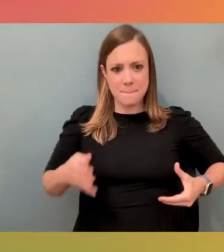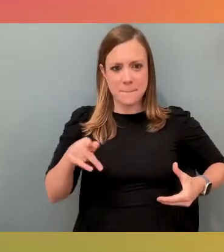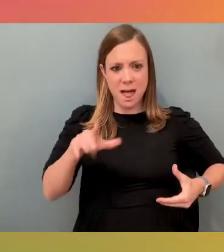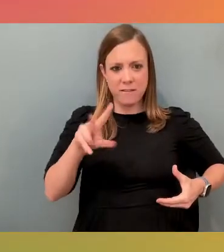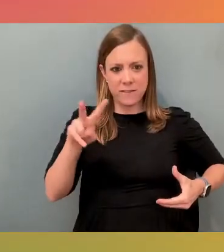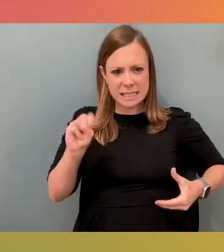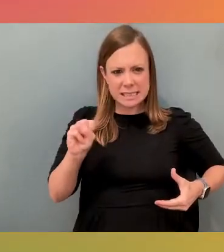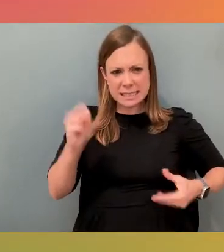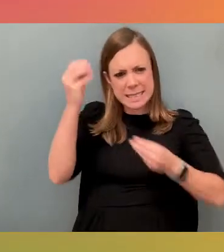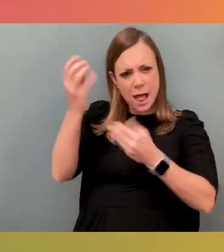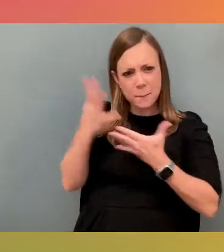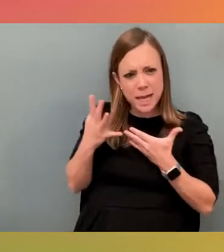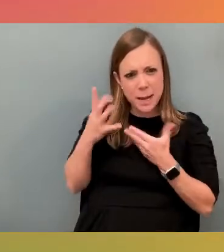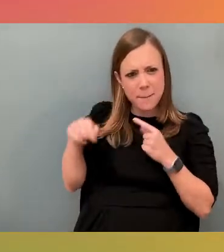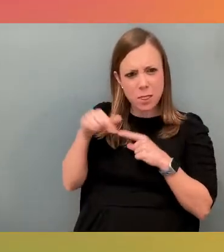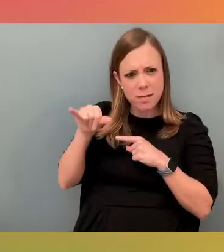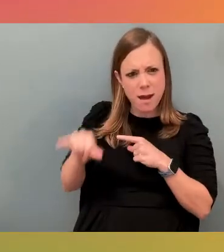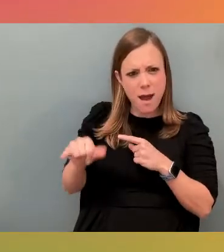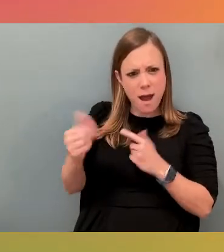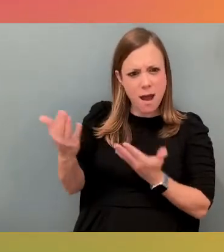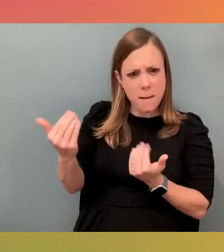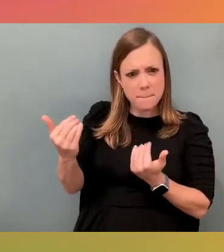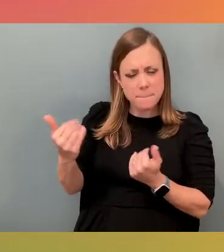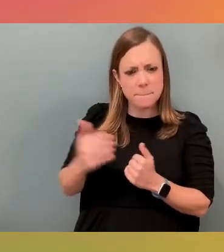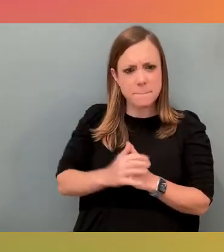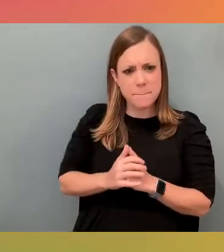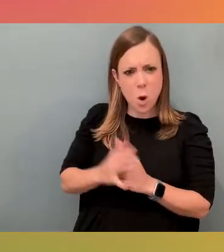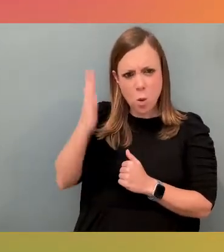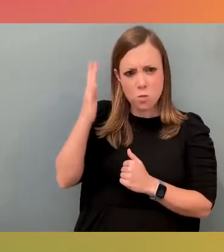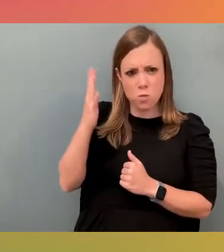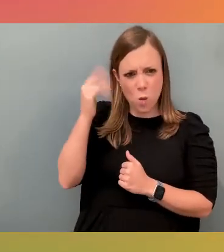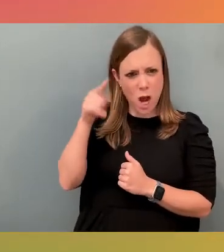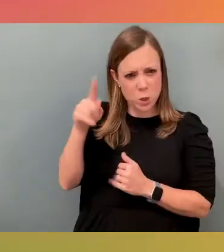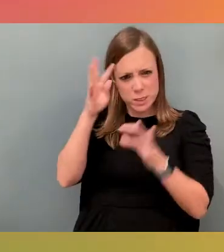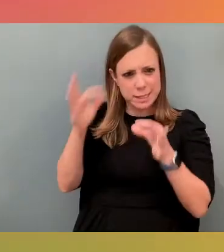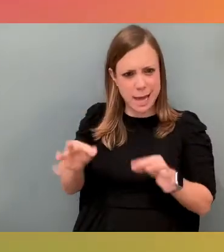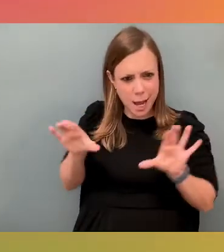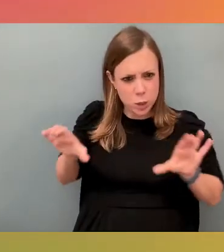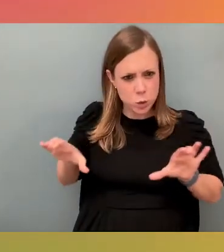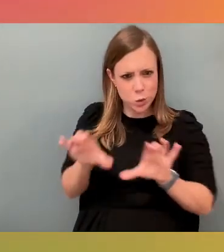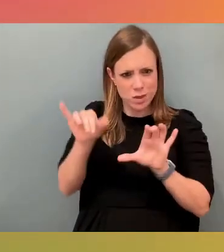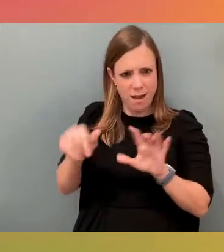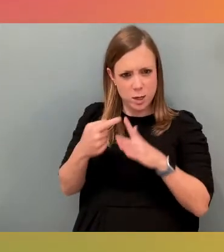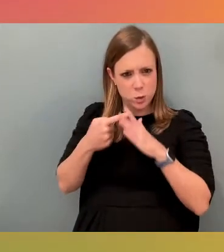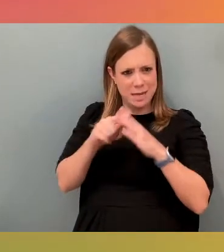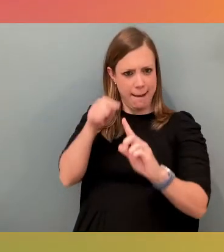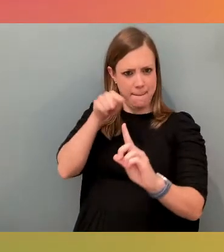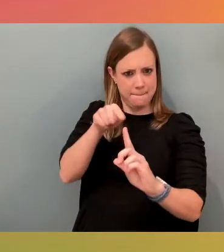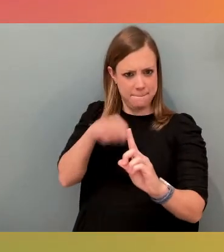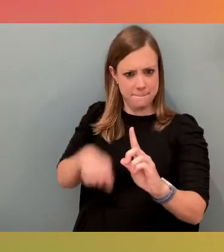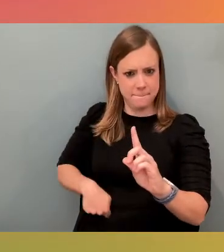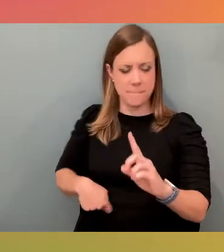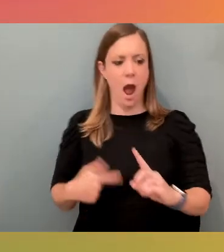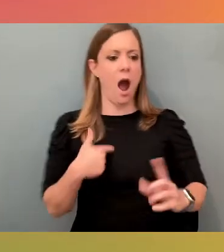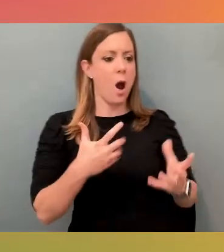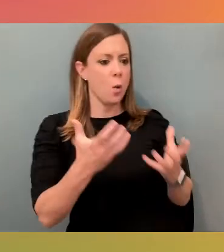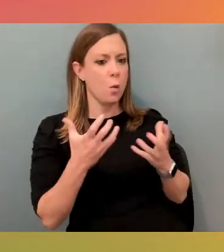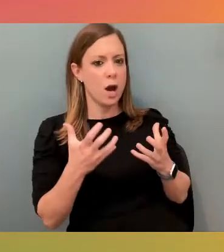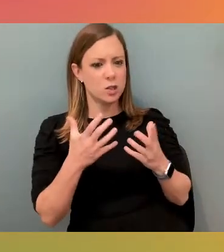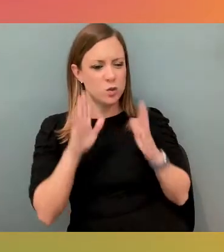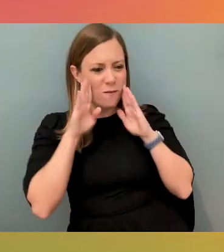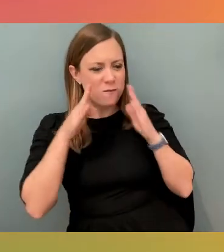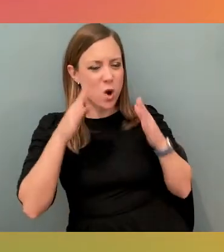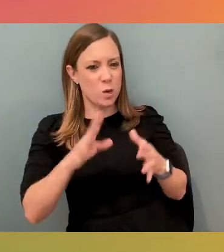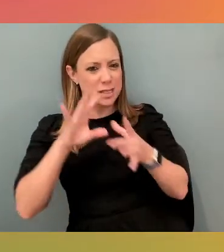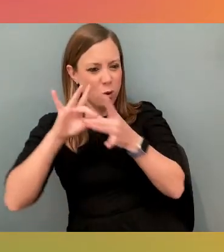talk to us about that approach initially, and what was your thinking about that? Well, I really wanted to kick the class off with a lot of